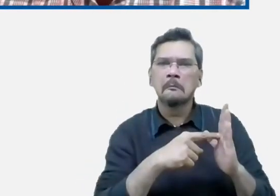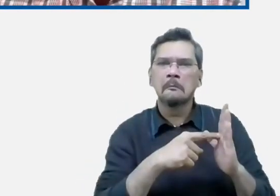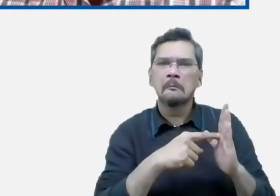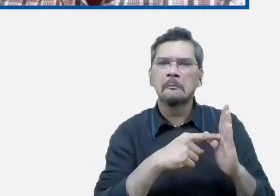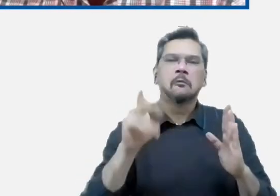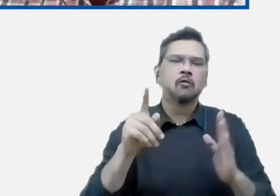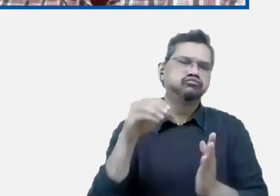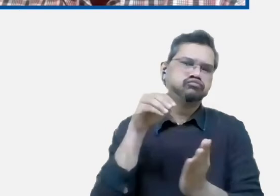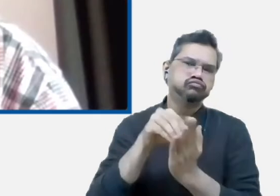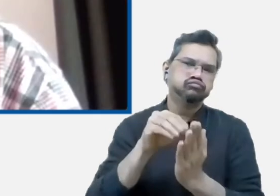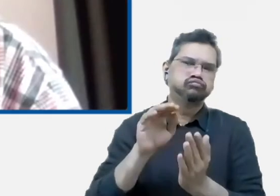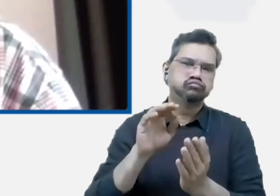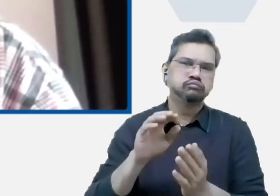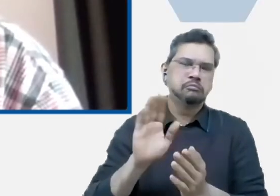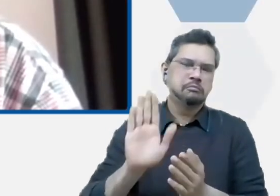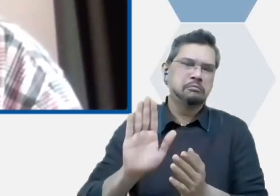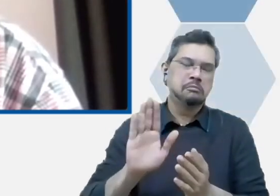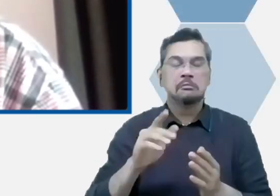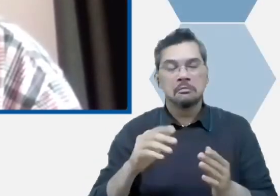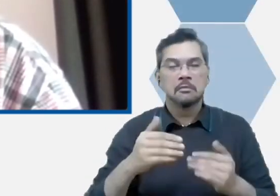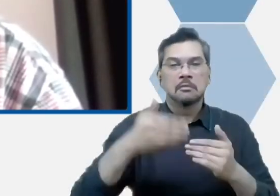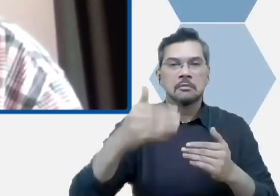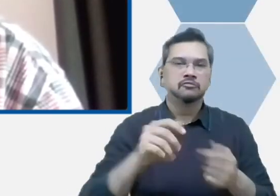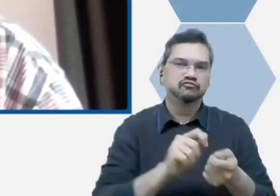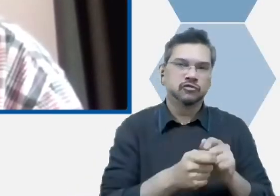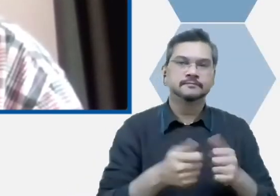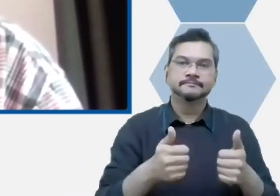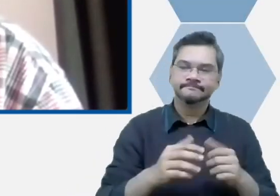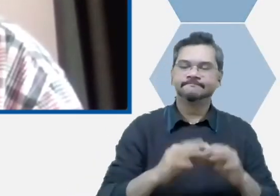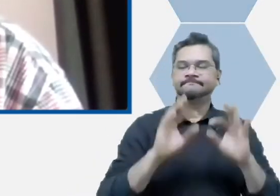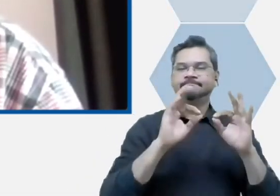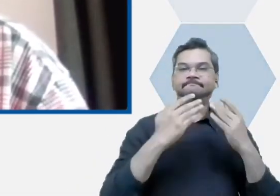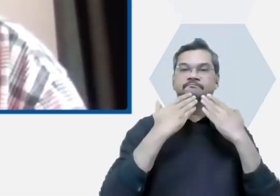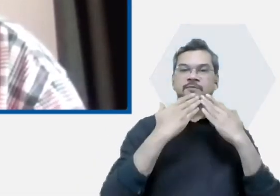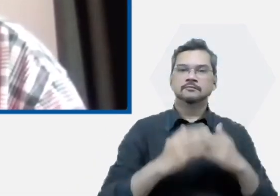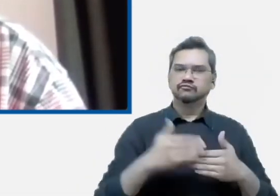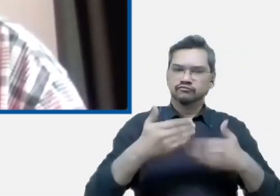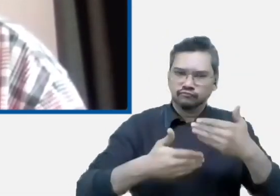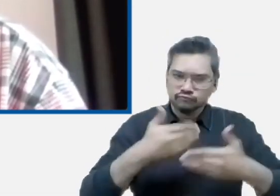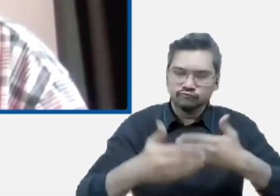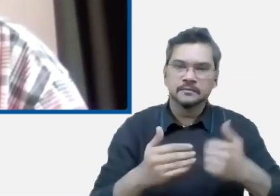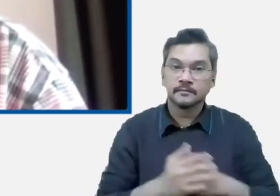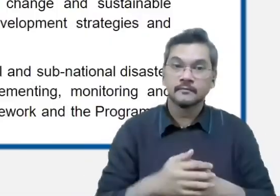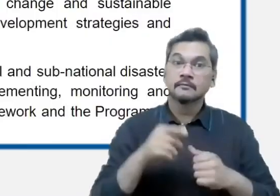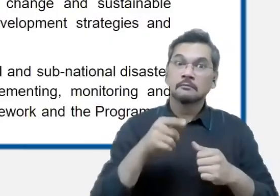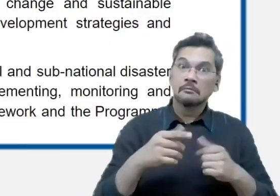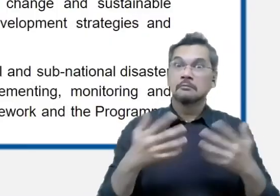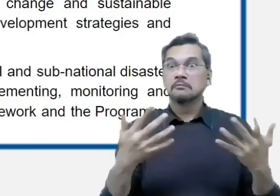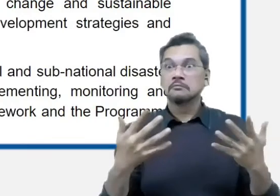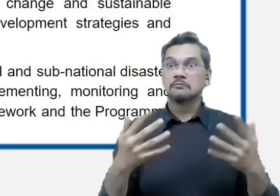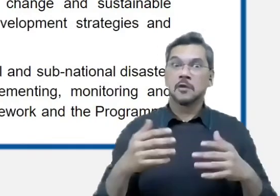Appreciate the role of stakeholders, including parliamentarians, the civil society organizations,